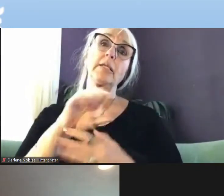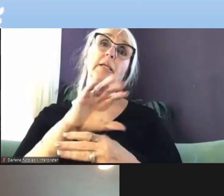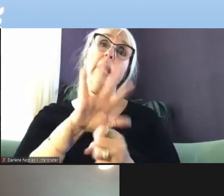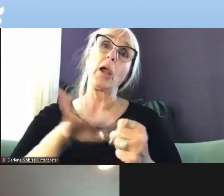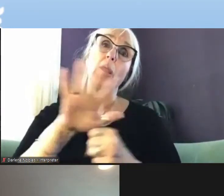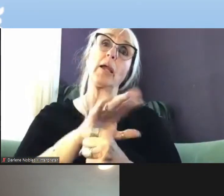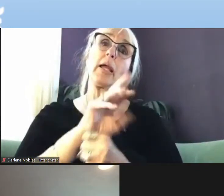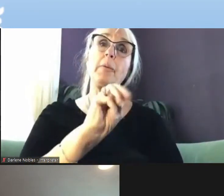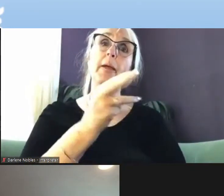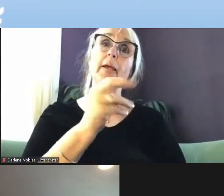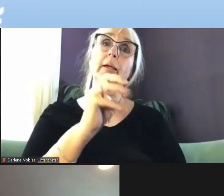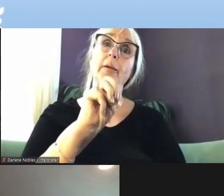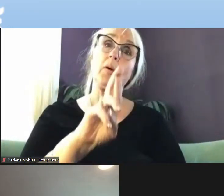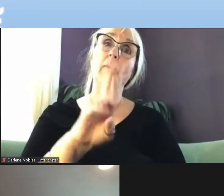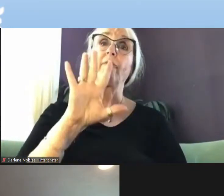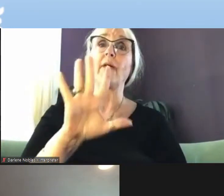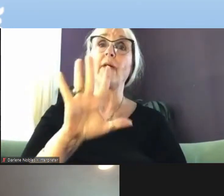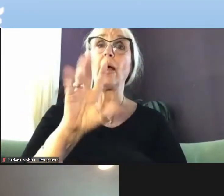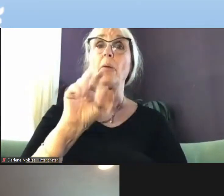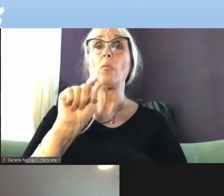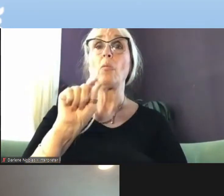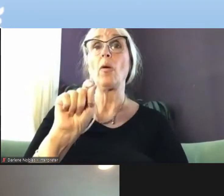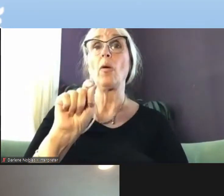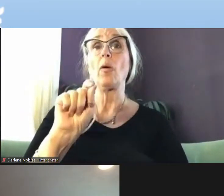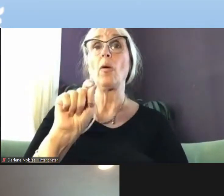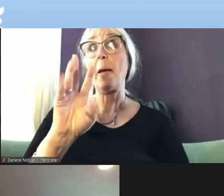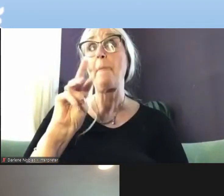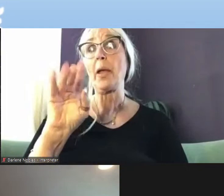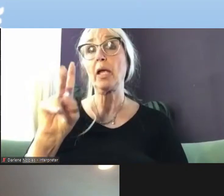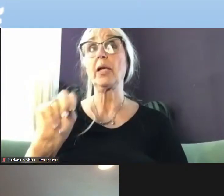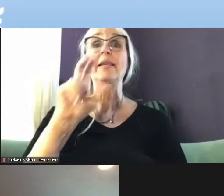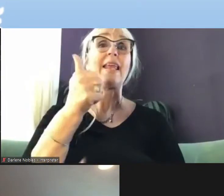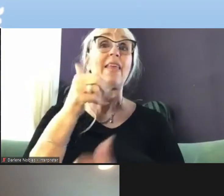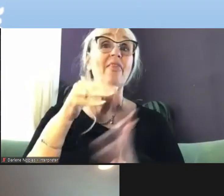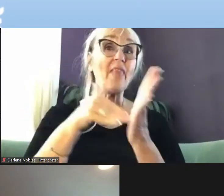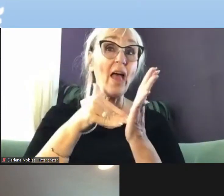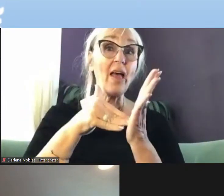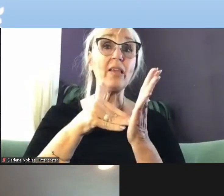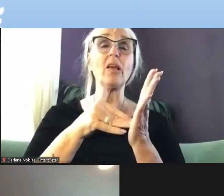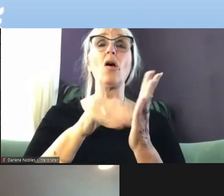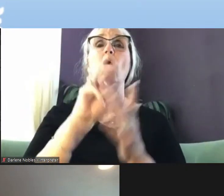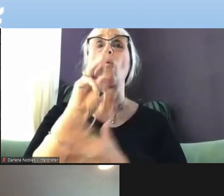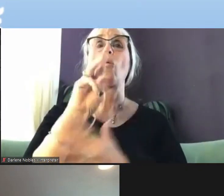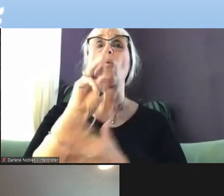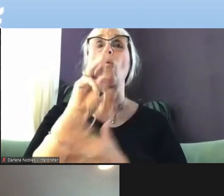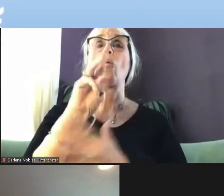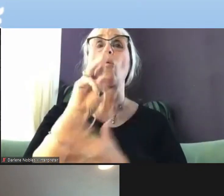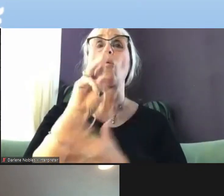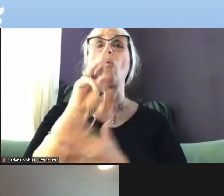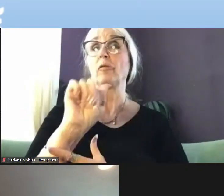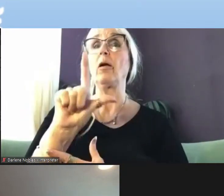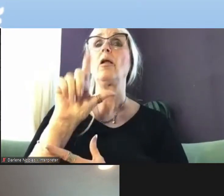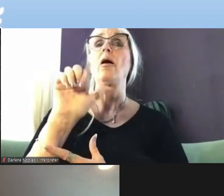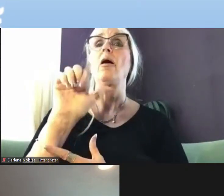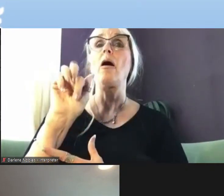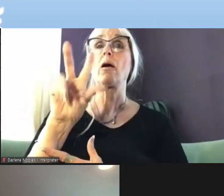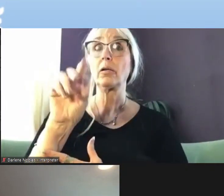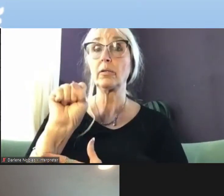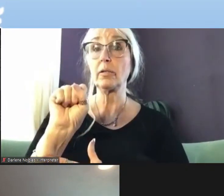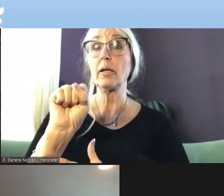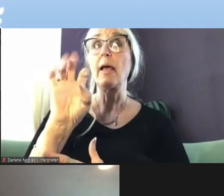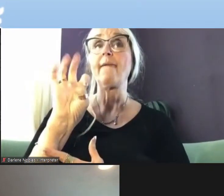that's 5.5 million, then 10,000 on the Waco Cultural Arts Fest event.